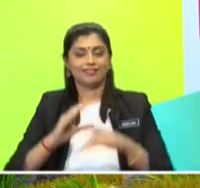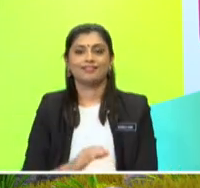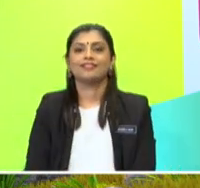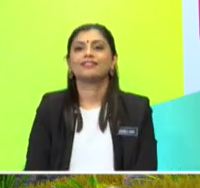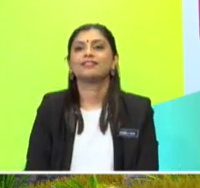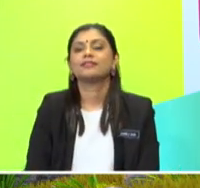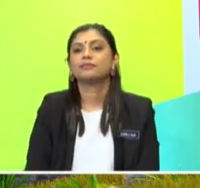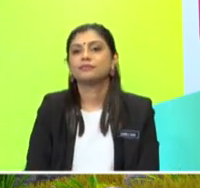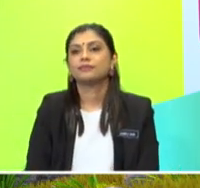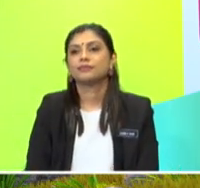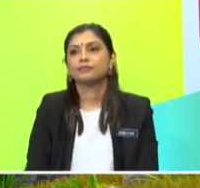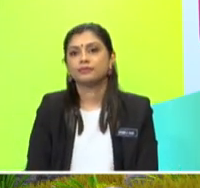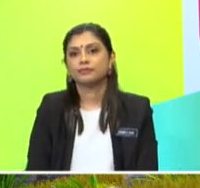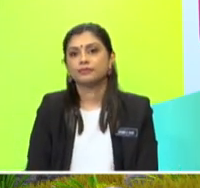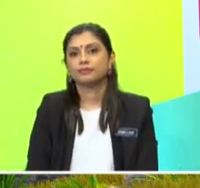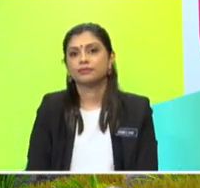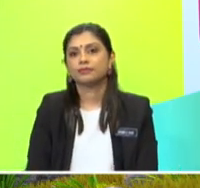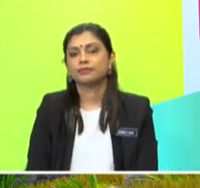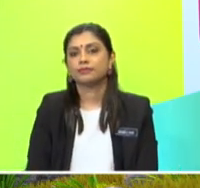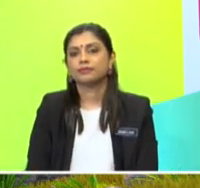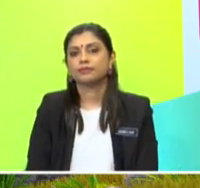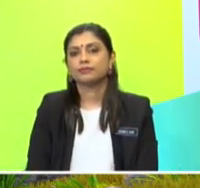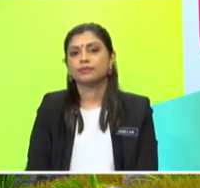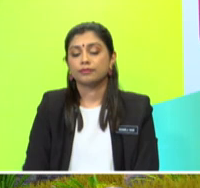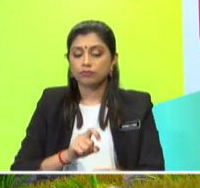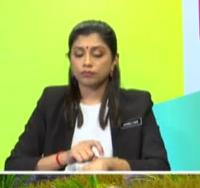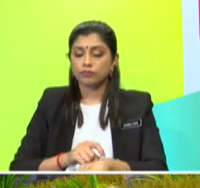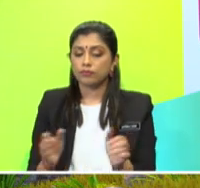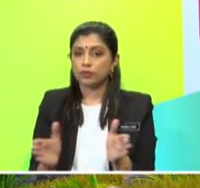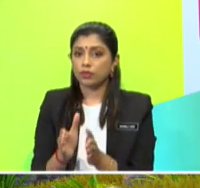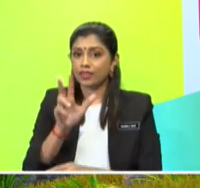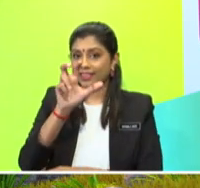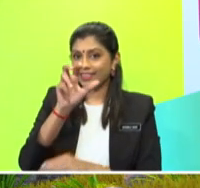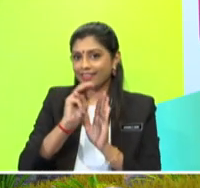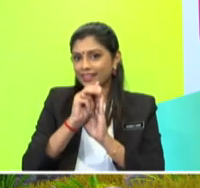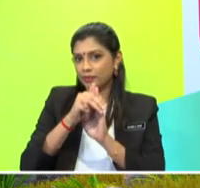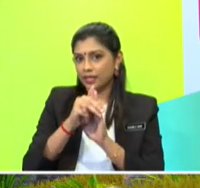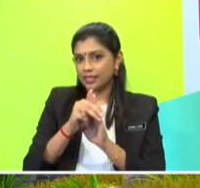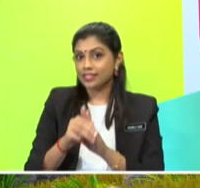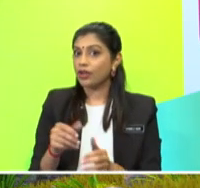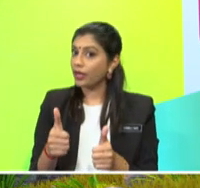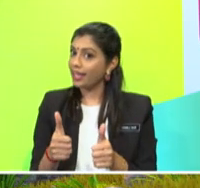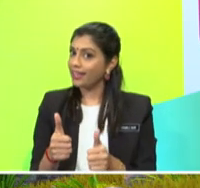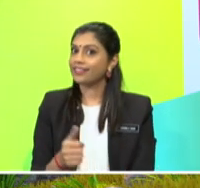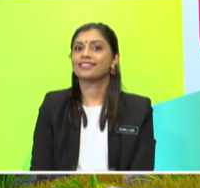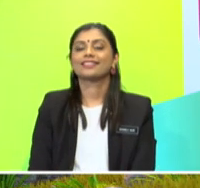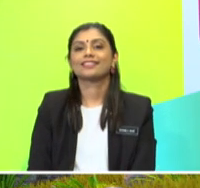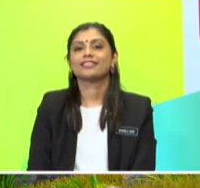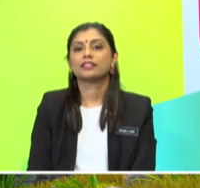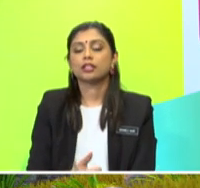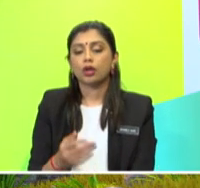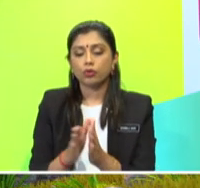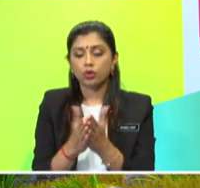one paragraph done by our students within the time frame. All right. So now, let us open up our textbook,